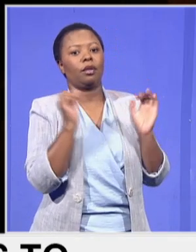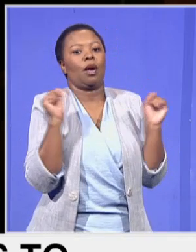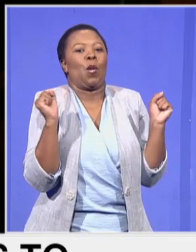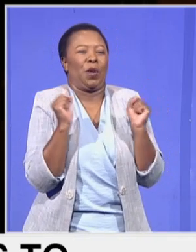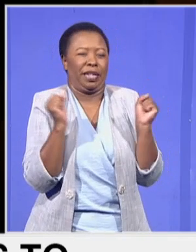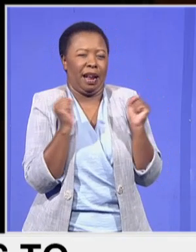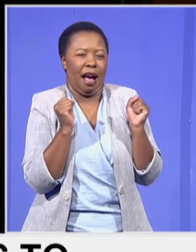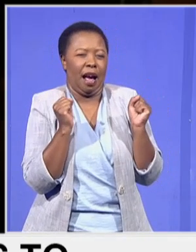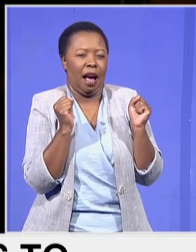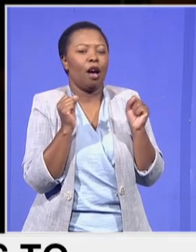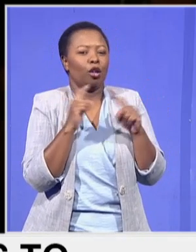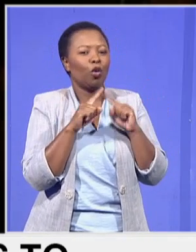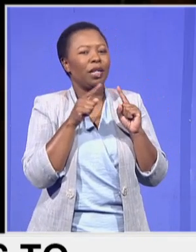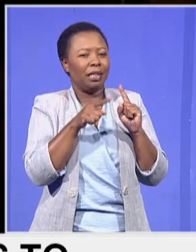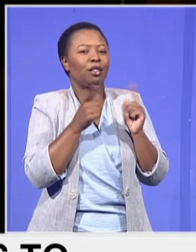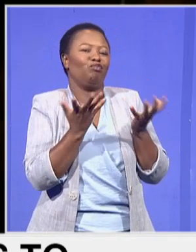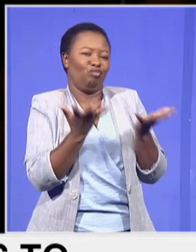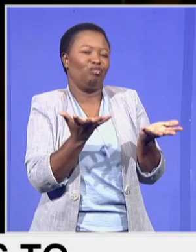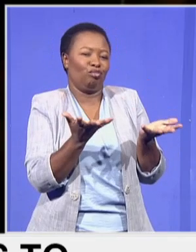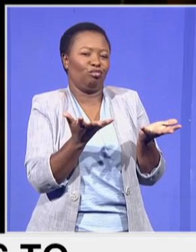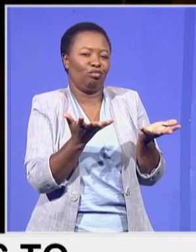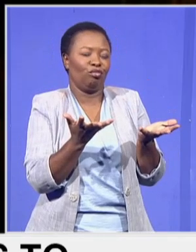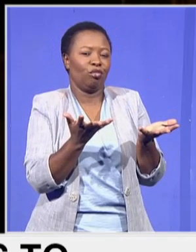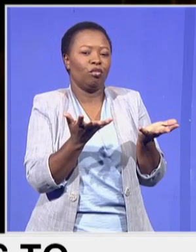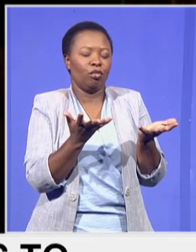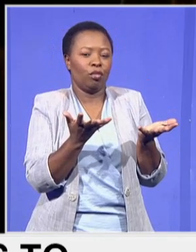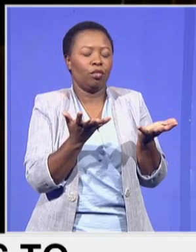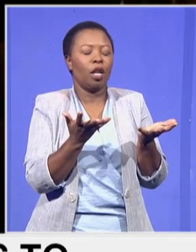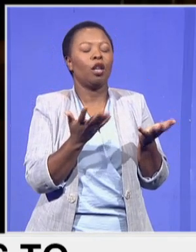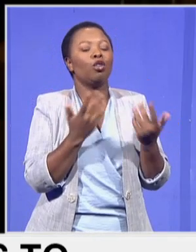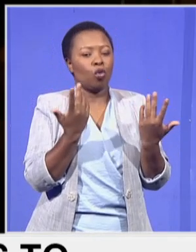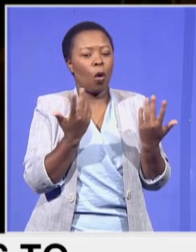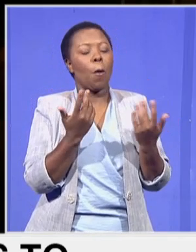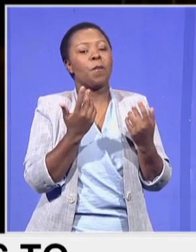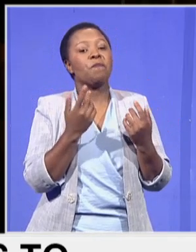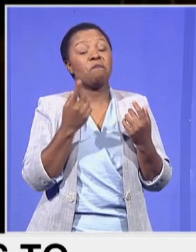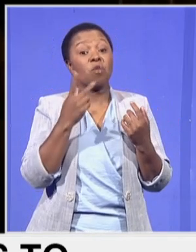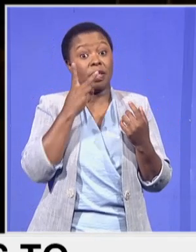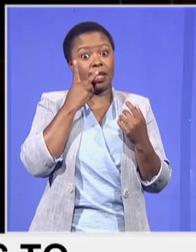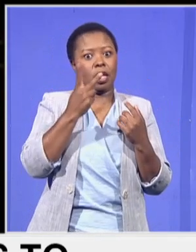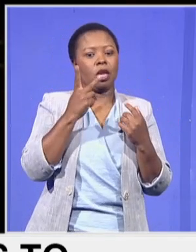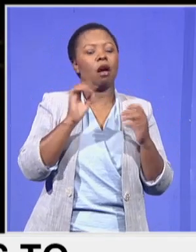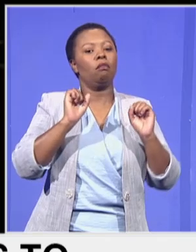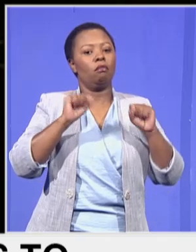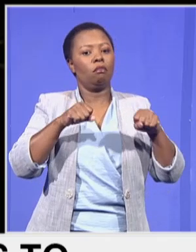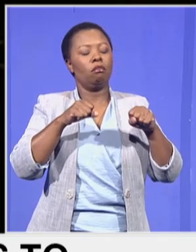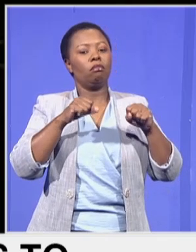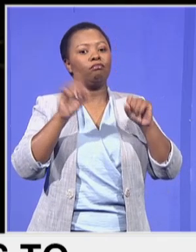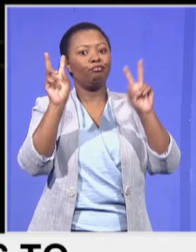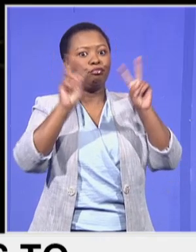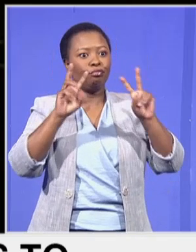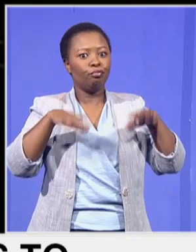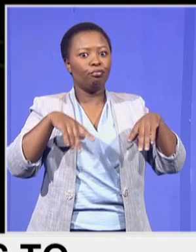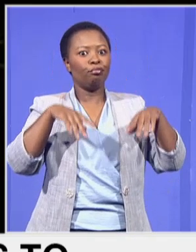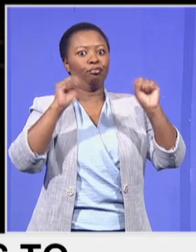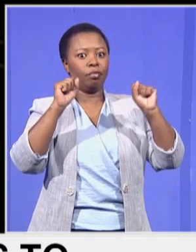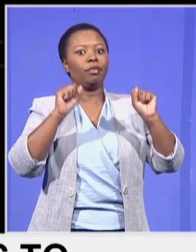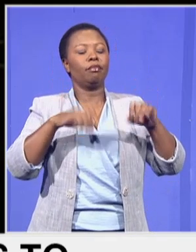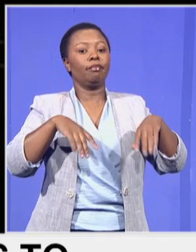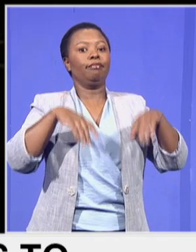And therefore, we foresee that we will still have significant load shedding moving into the winter